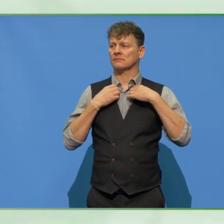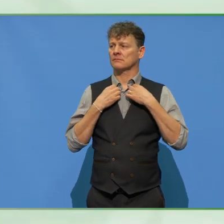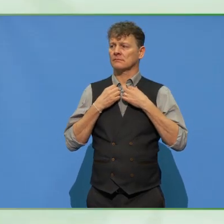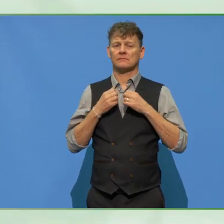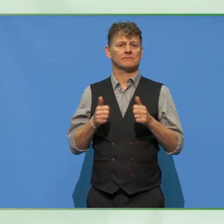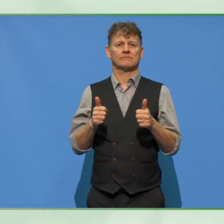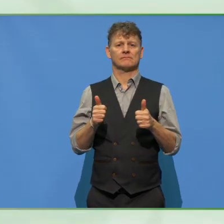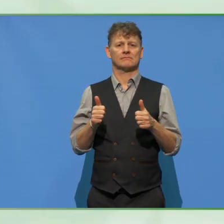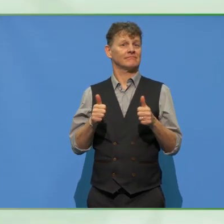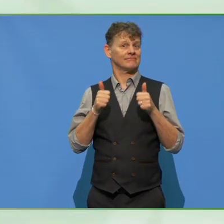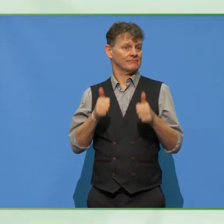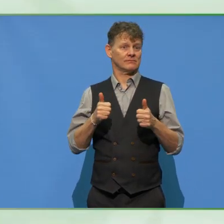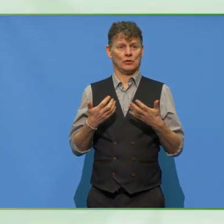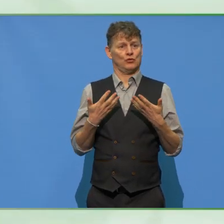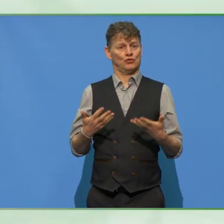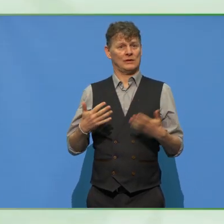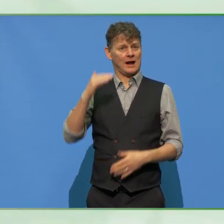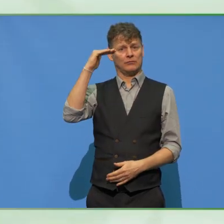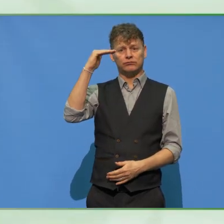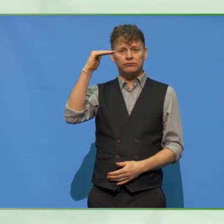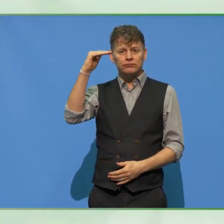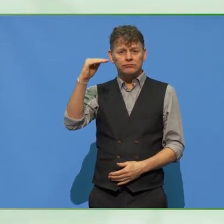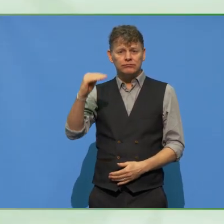we're going to have an exciting day today.